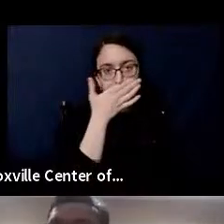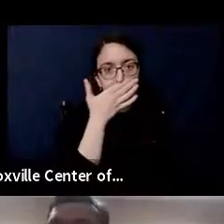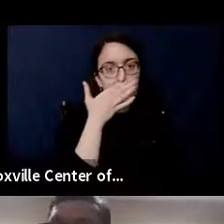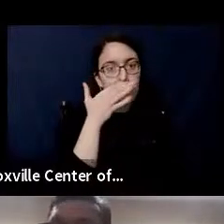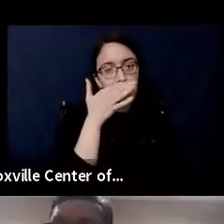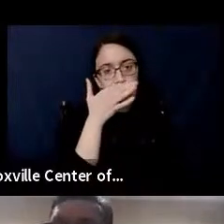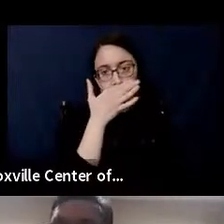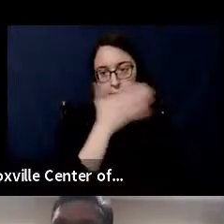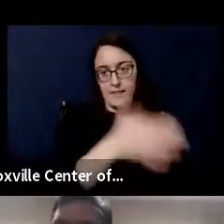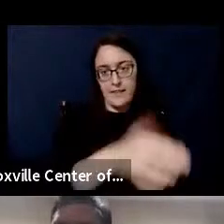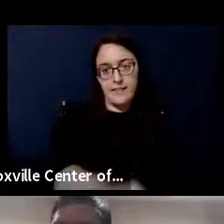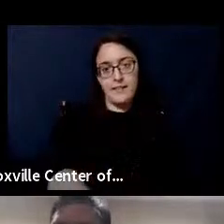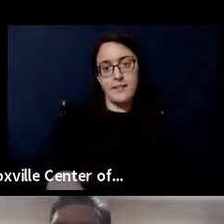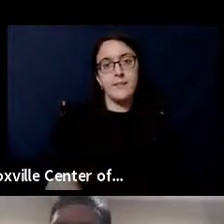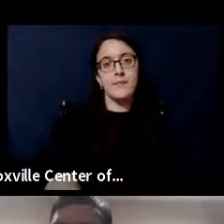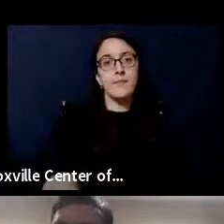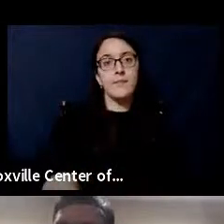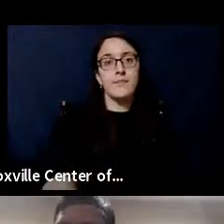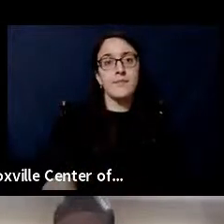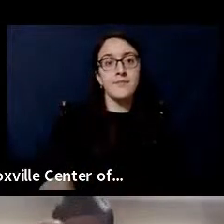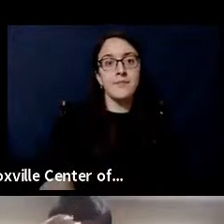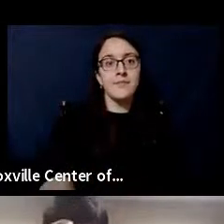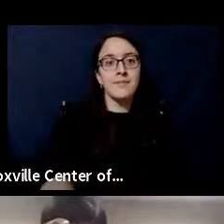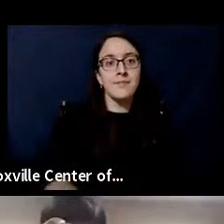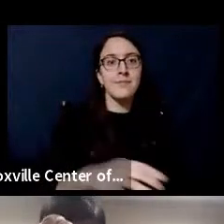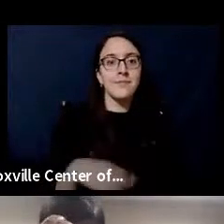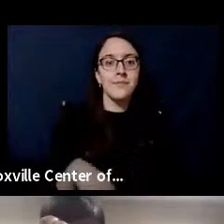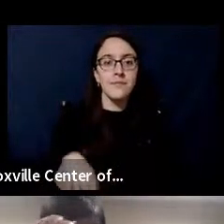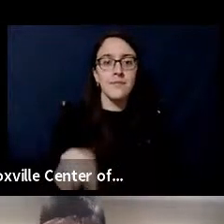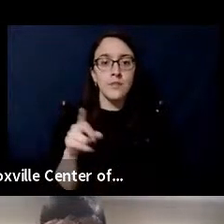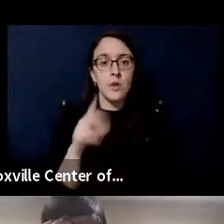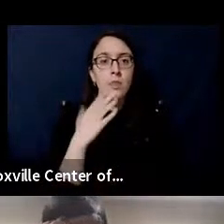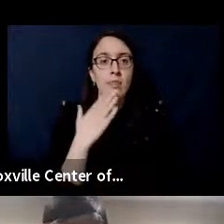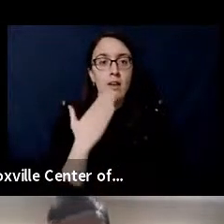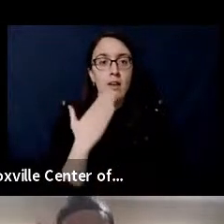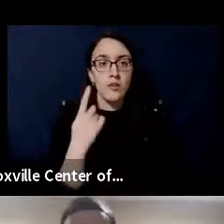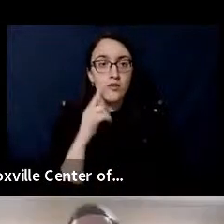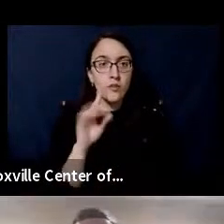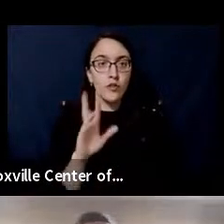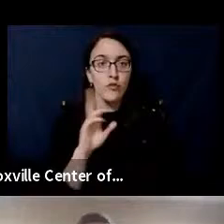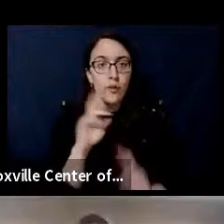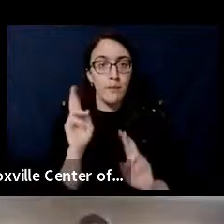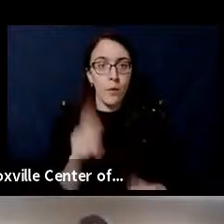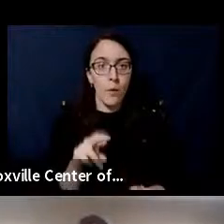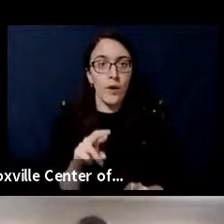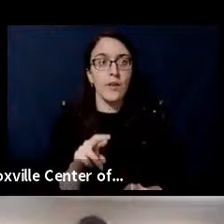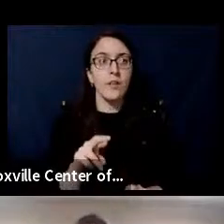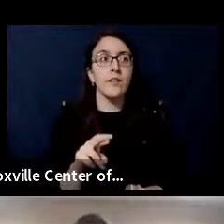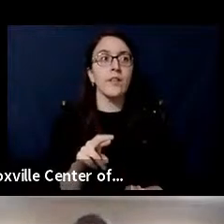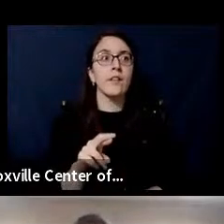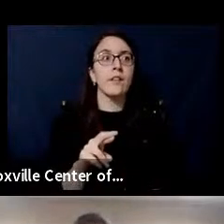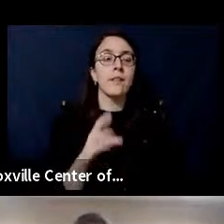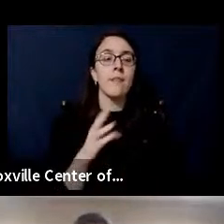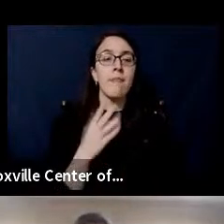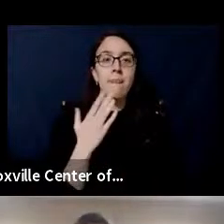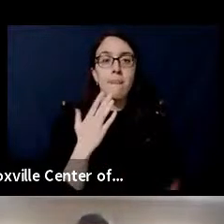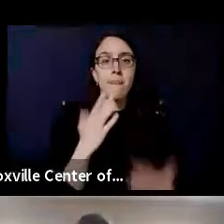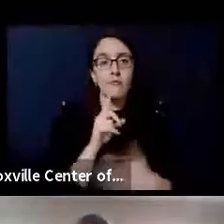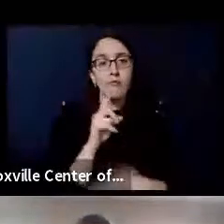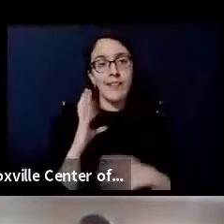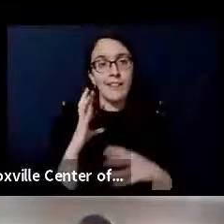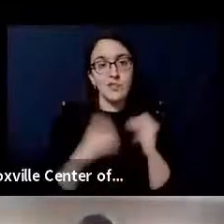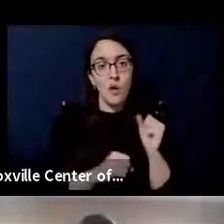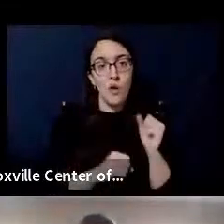If not, Dr. Buchanan, we thank you for that complete report. Again, very sobering